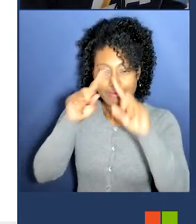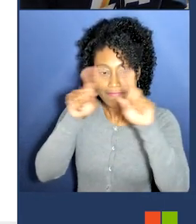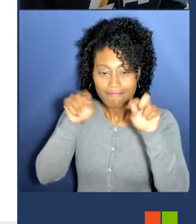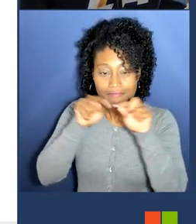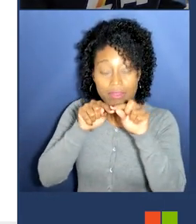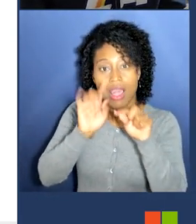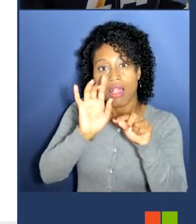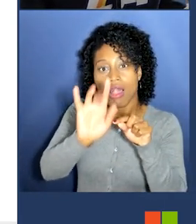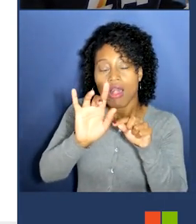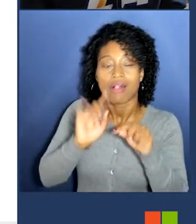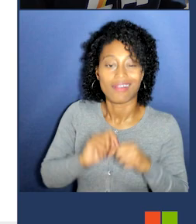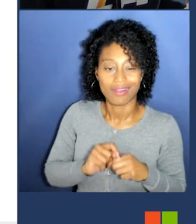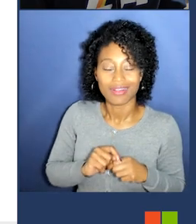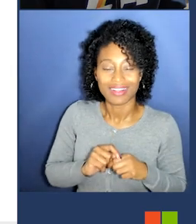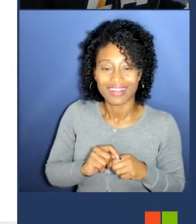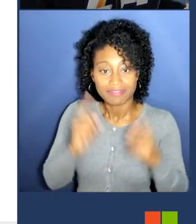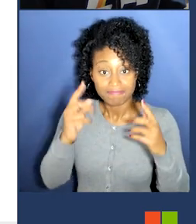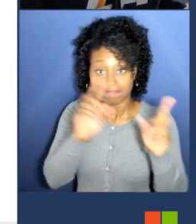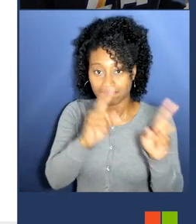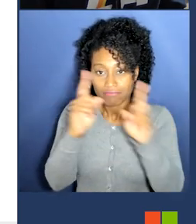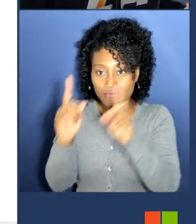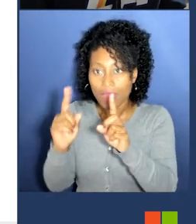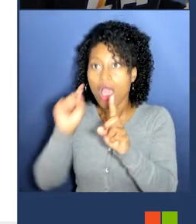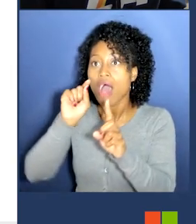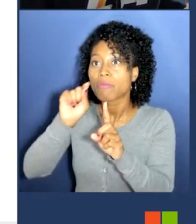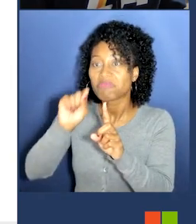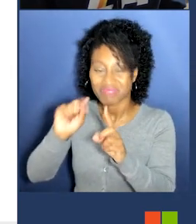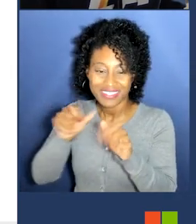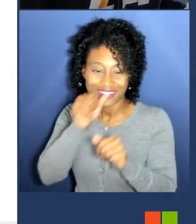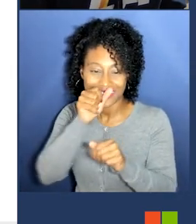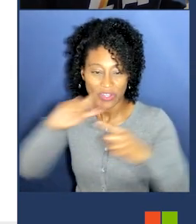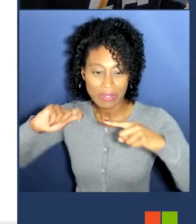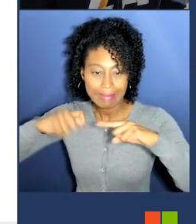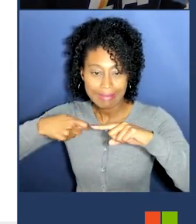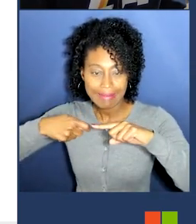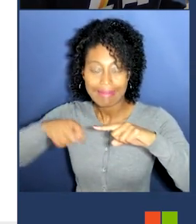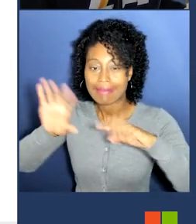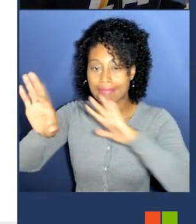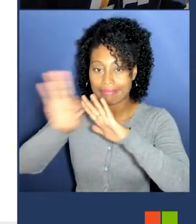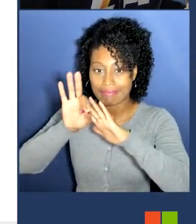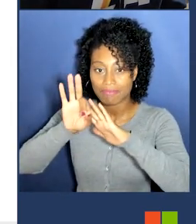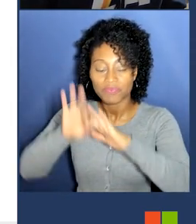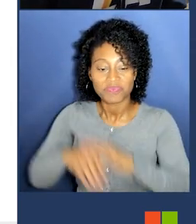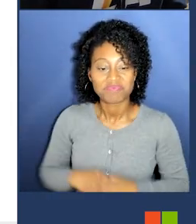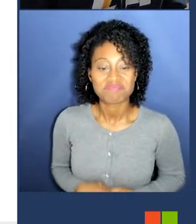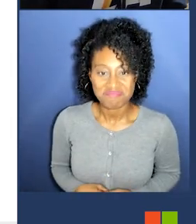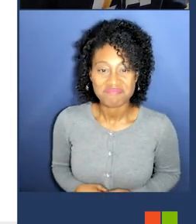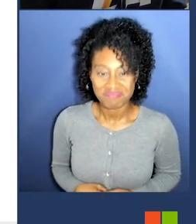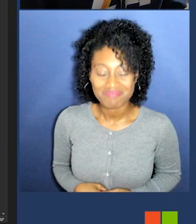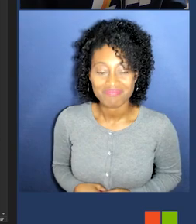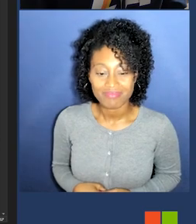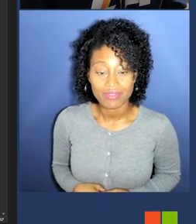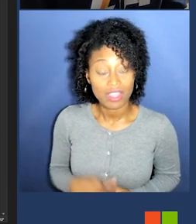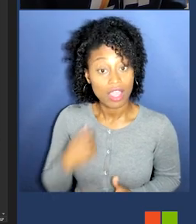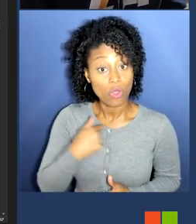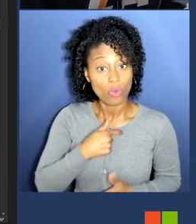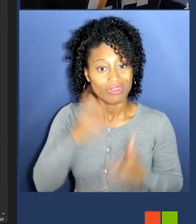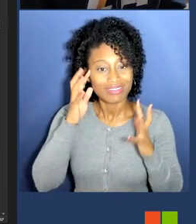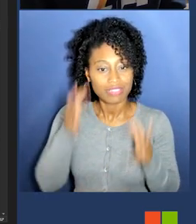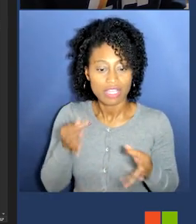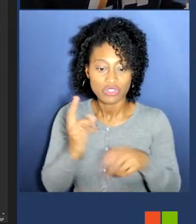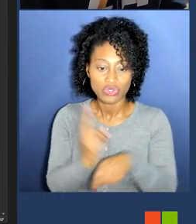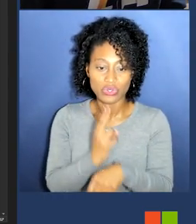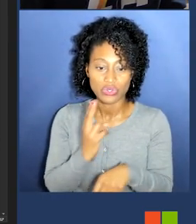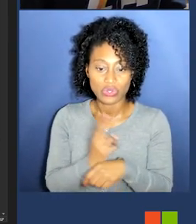the secret keys tab, you will see your secret key that you can use. We've chosen to use